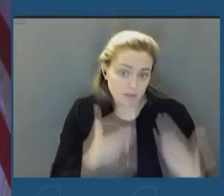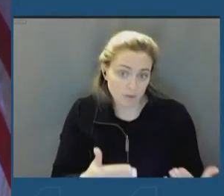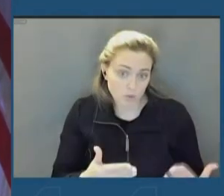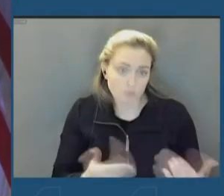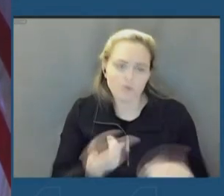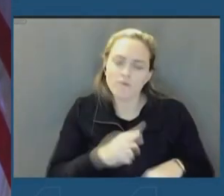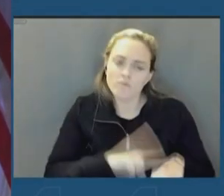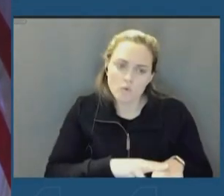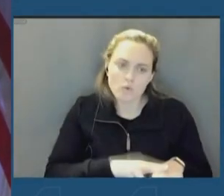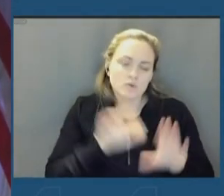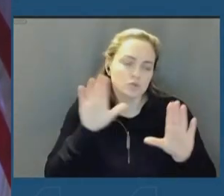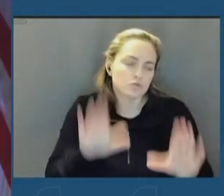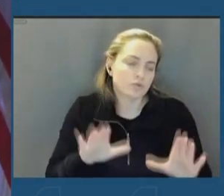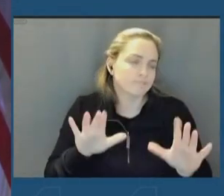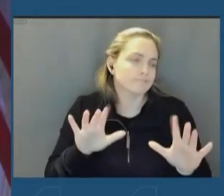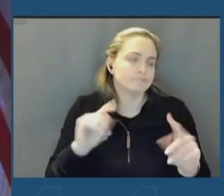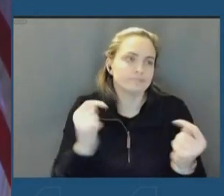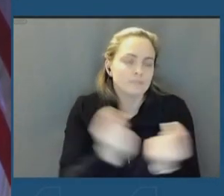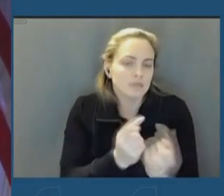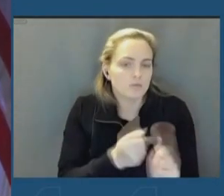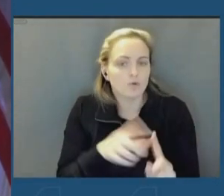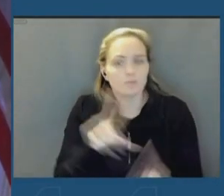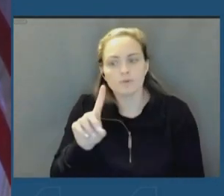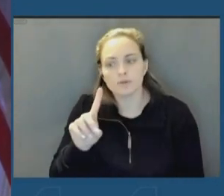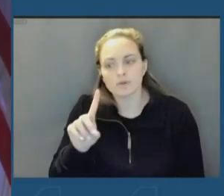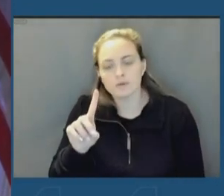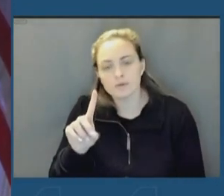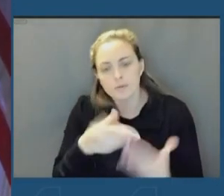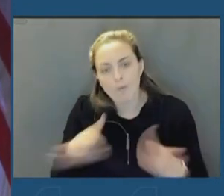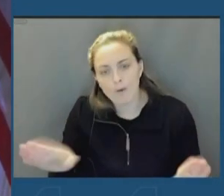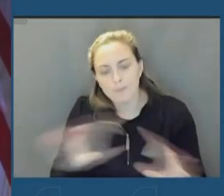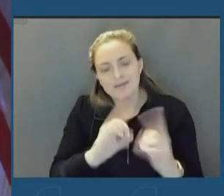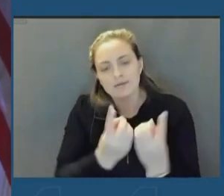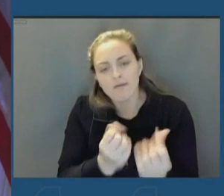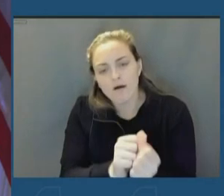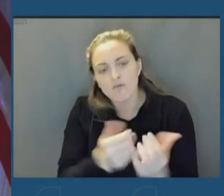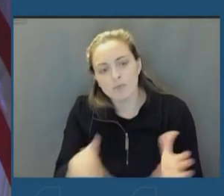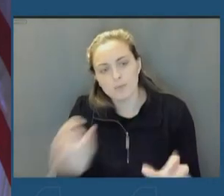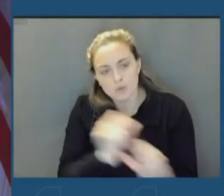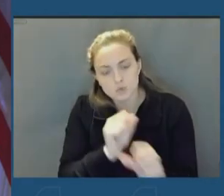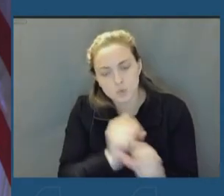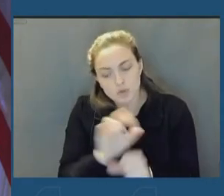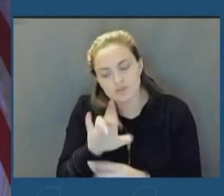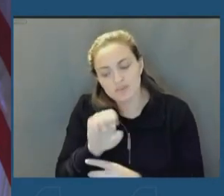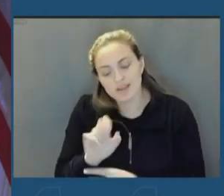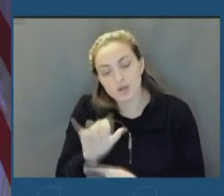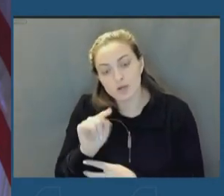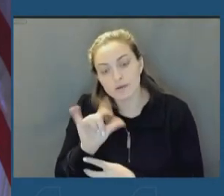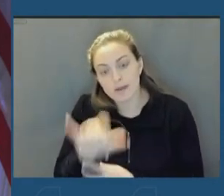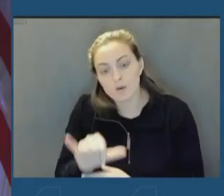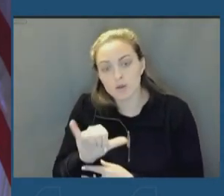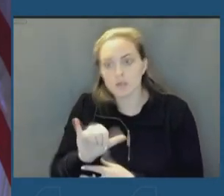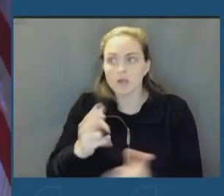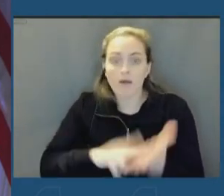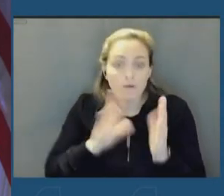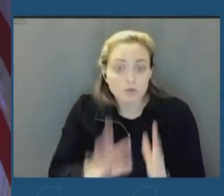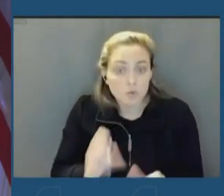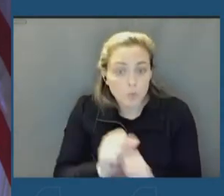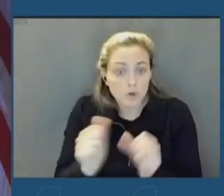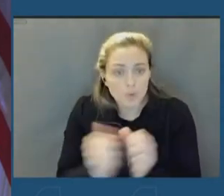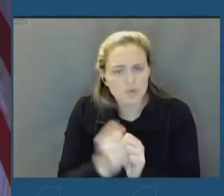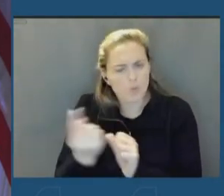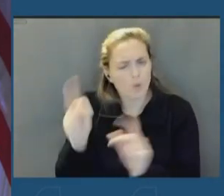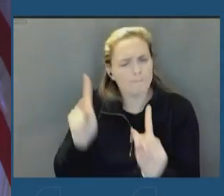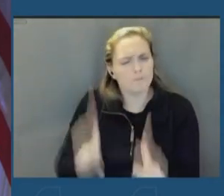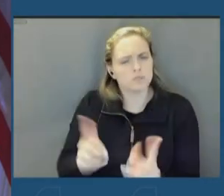course, our great, incredible team from the Department of Public Works in Erie County, as well as our contractors that we work with. There's one person I